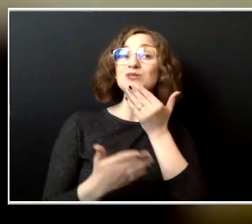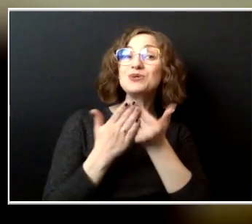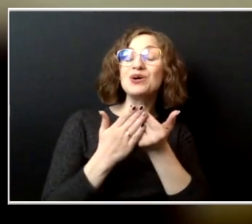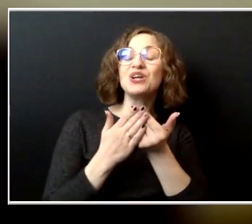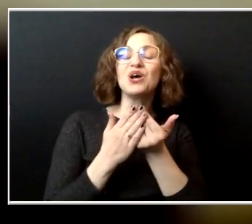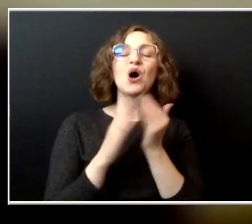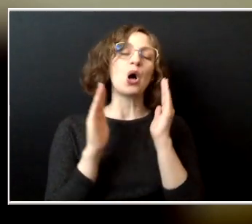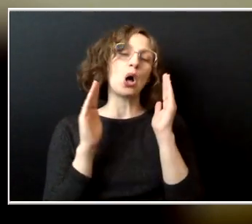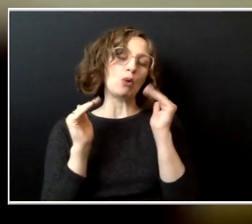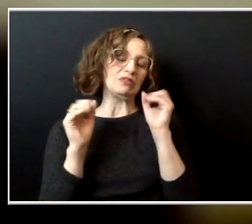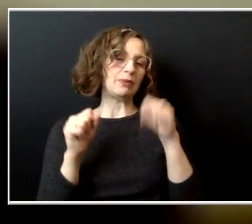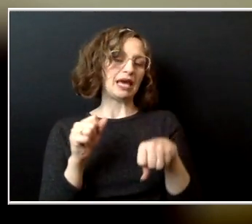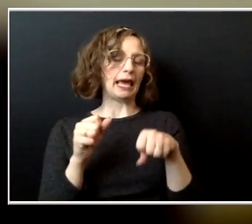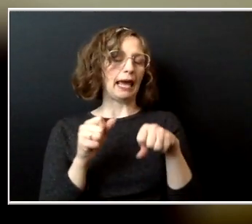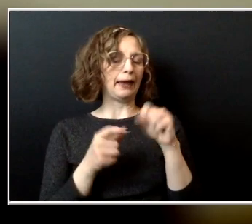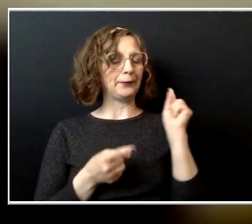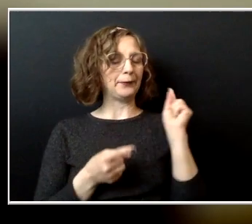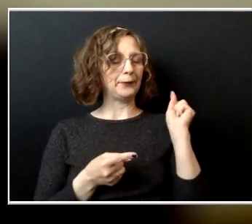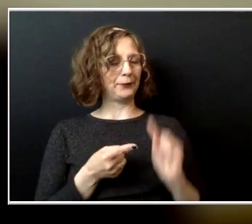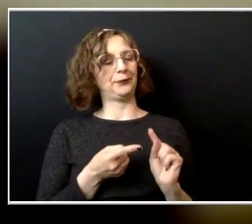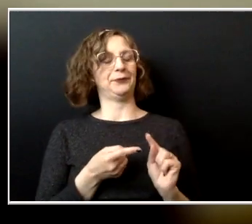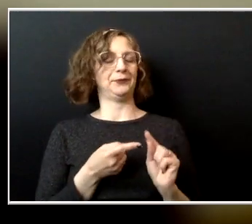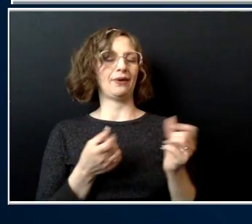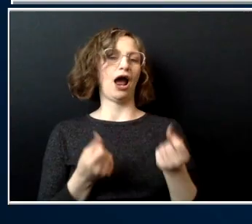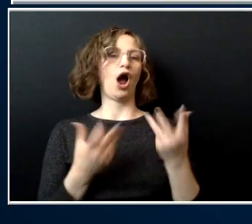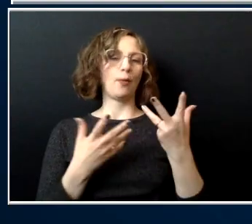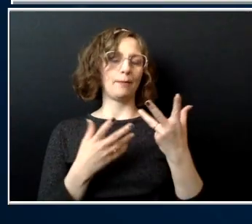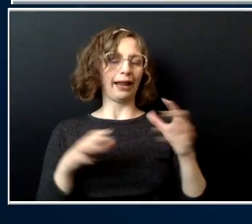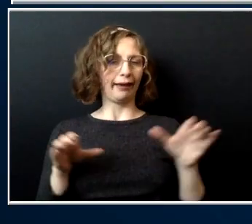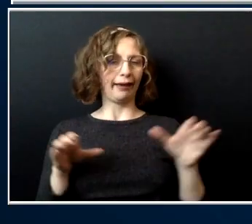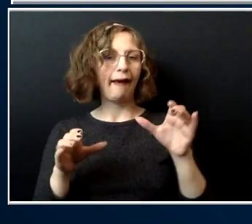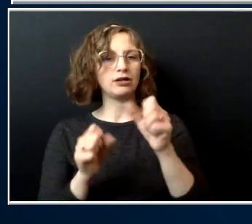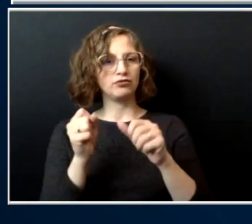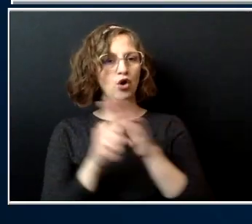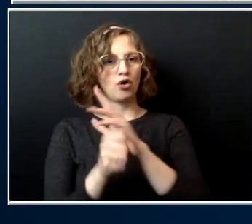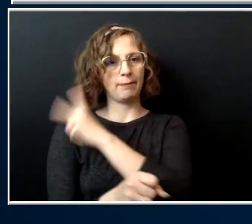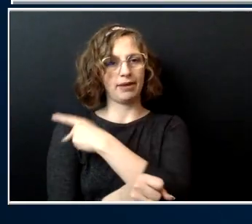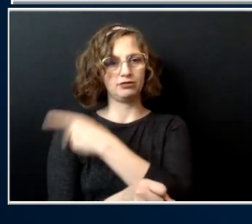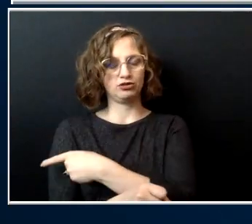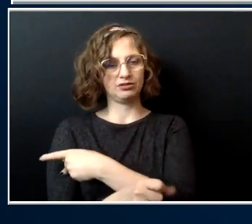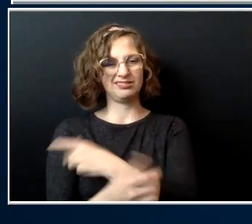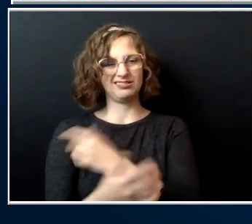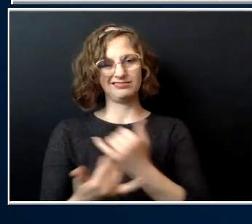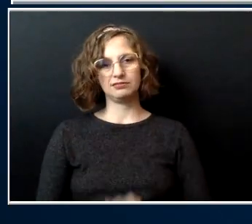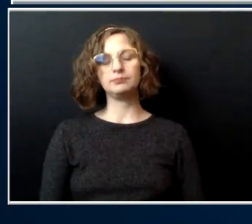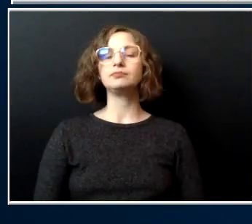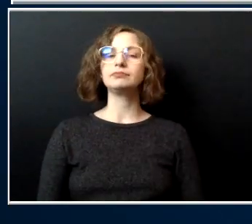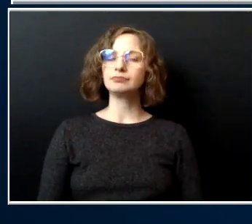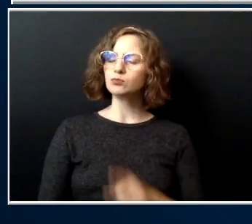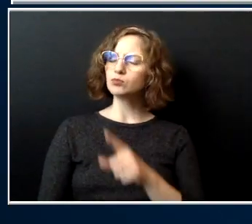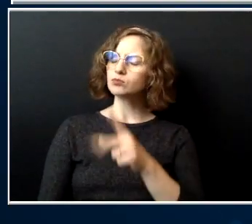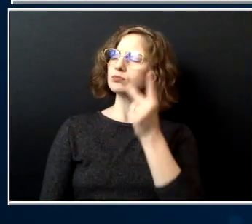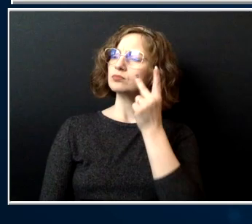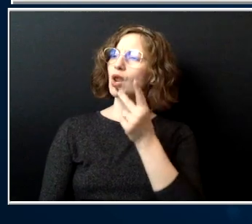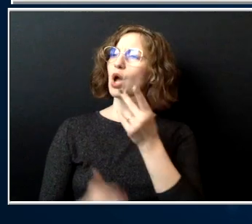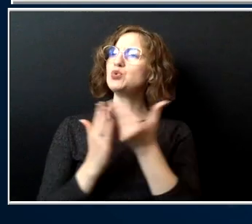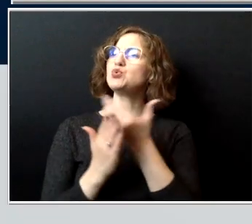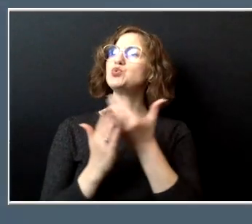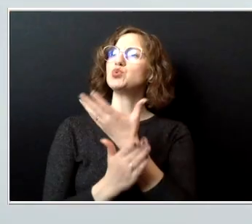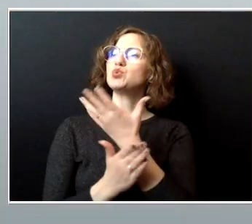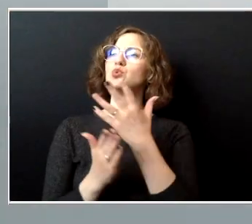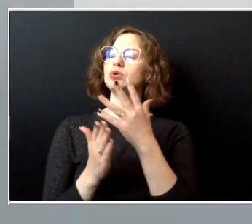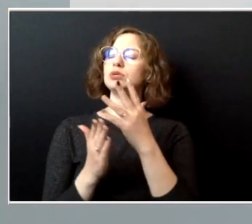inpatient active COVID patients down as well. Absolutely. Now, you saw a new study asking pregnant women, so this is very topical, pregnant women